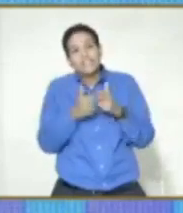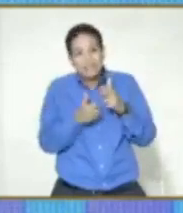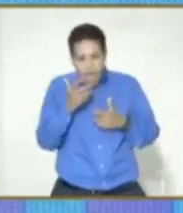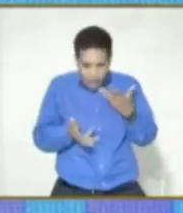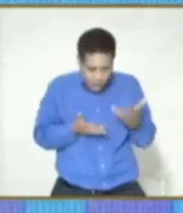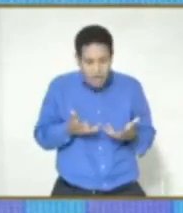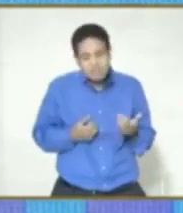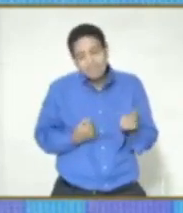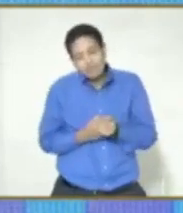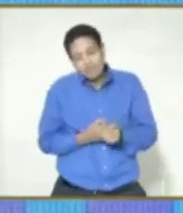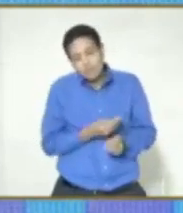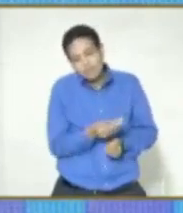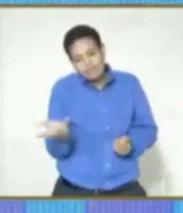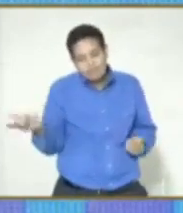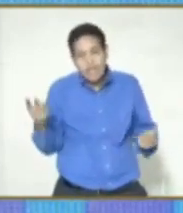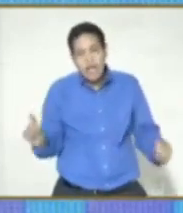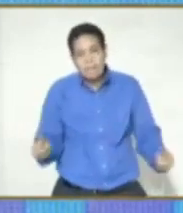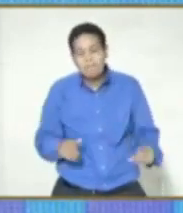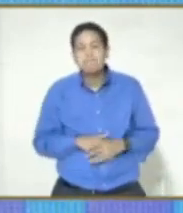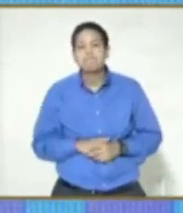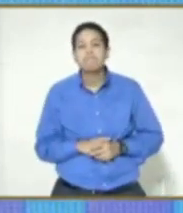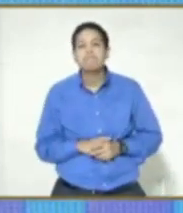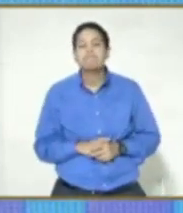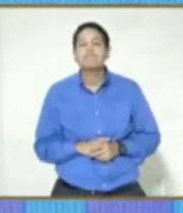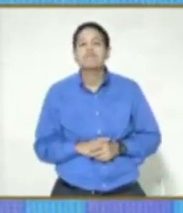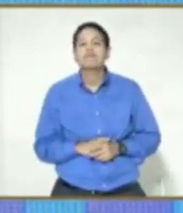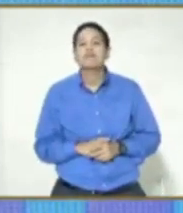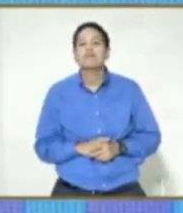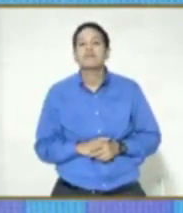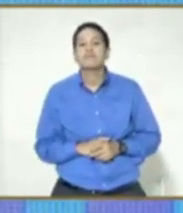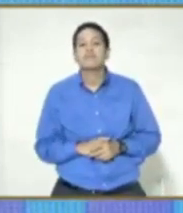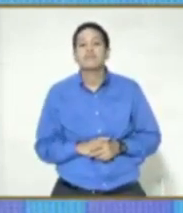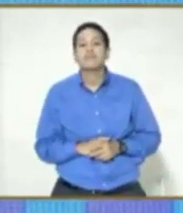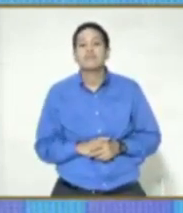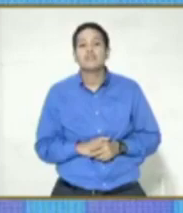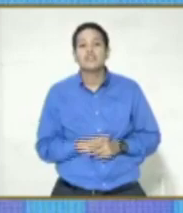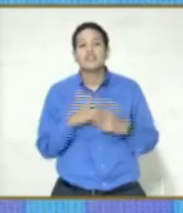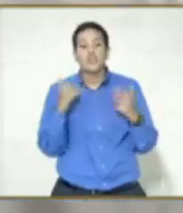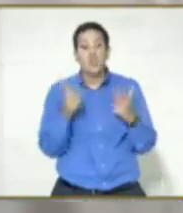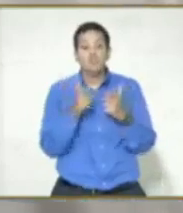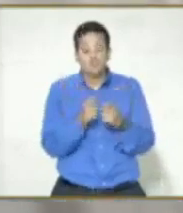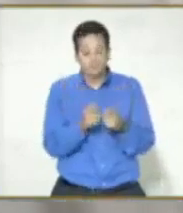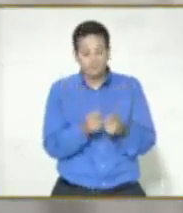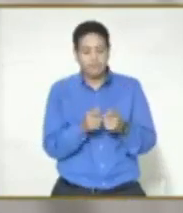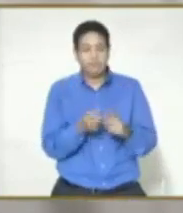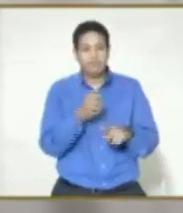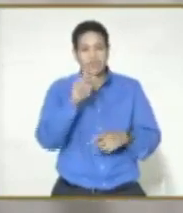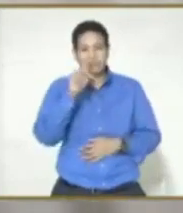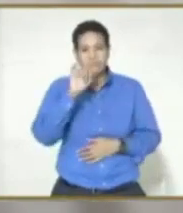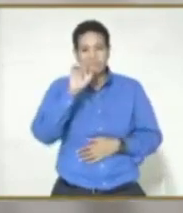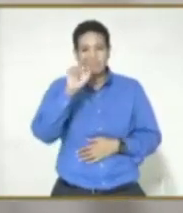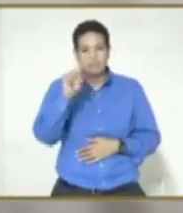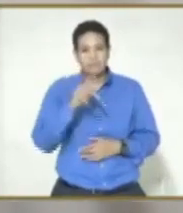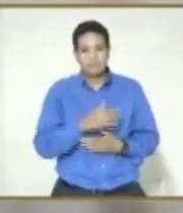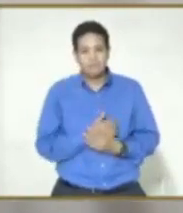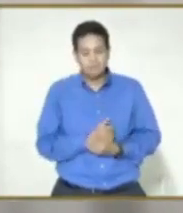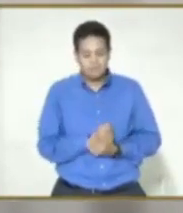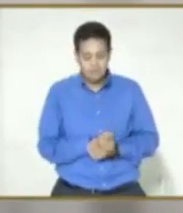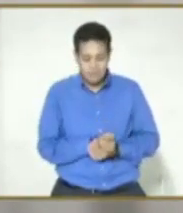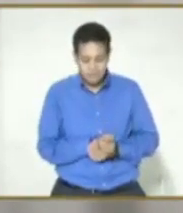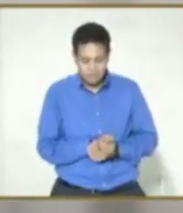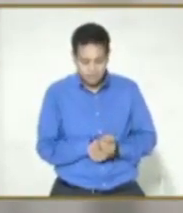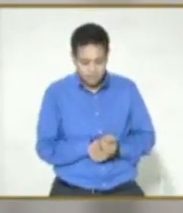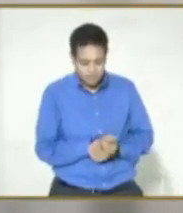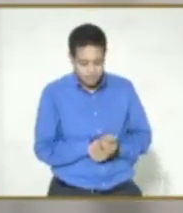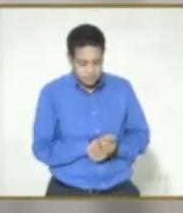times. Thank you, Minister. As we take a question from our text line from Kirk, has there been proper